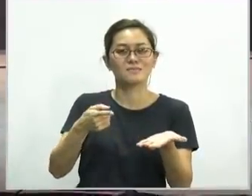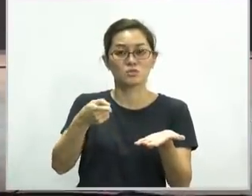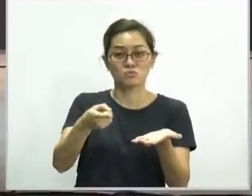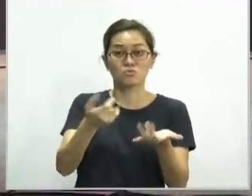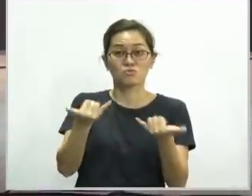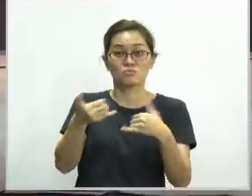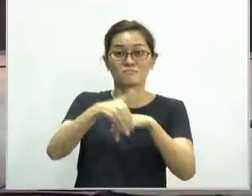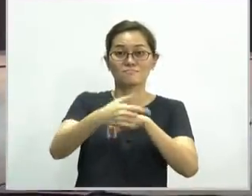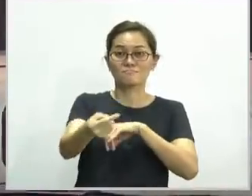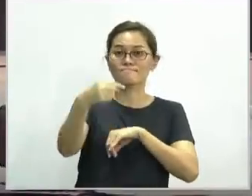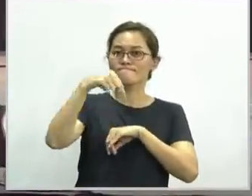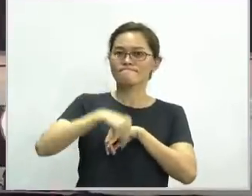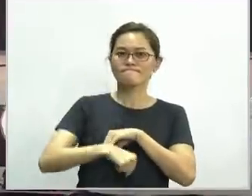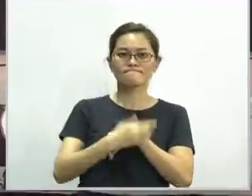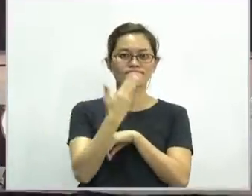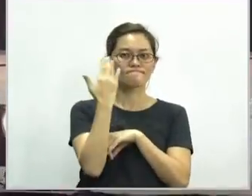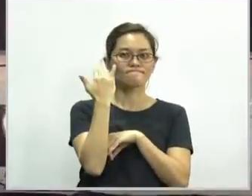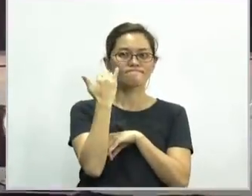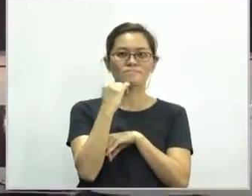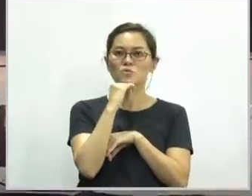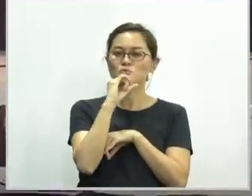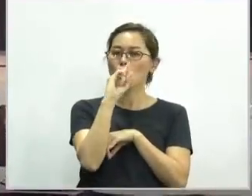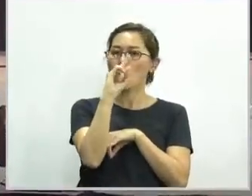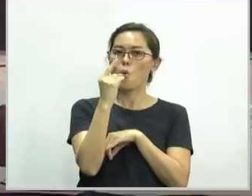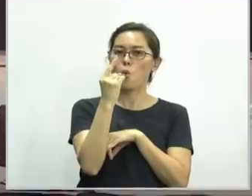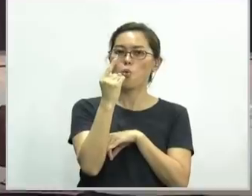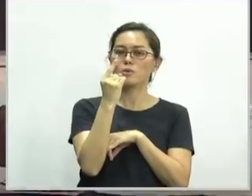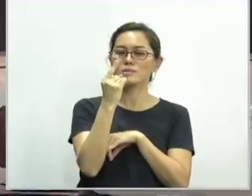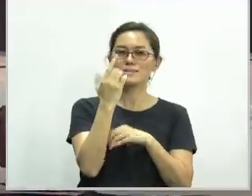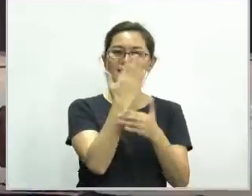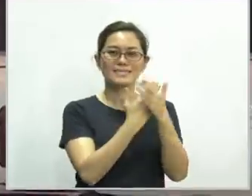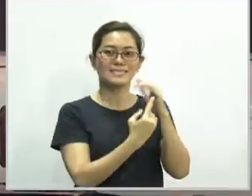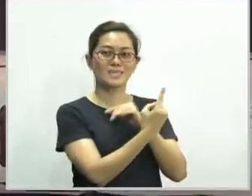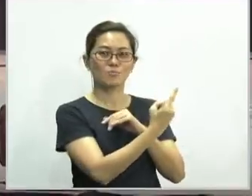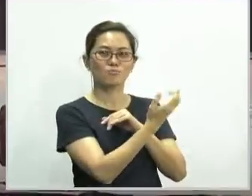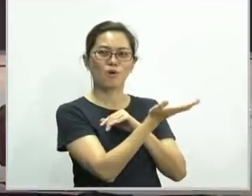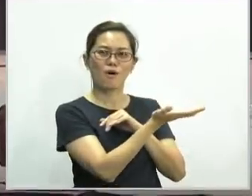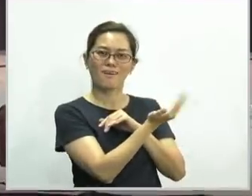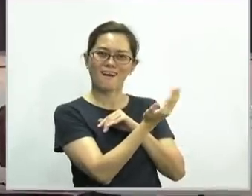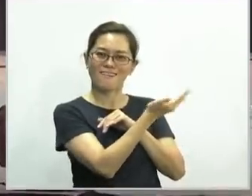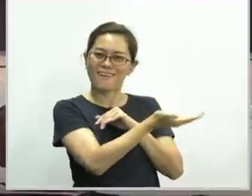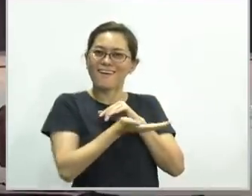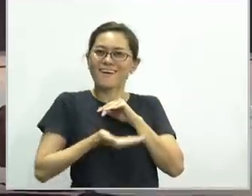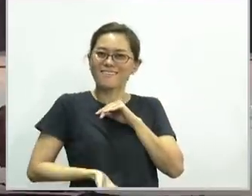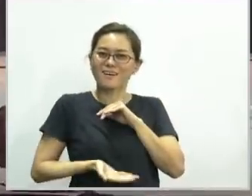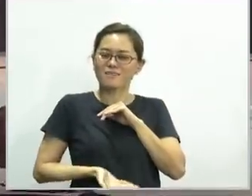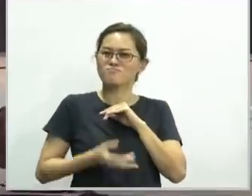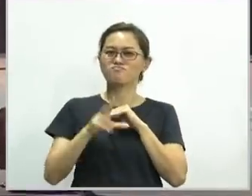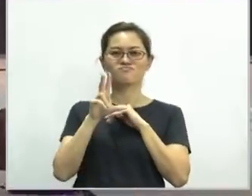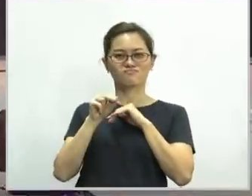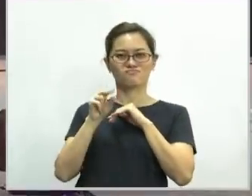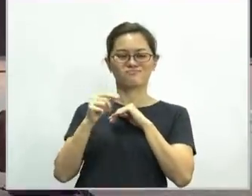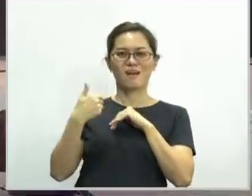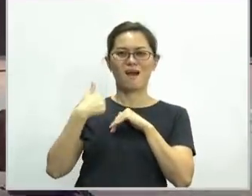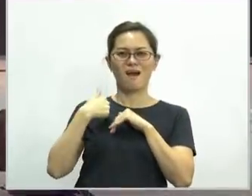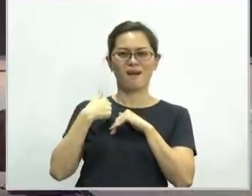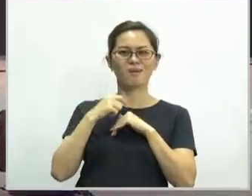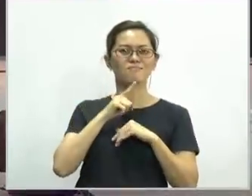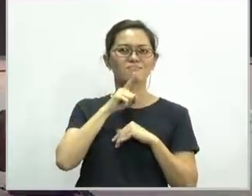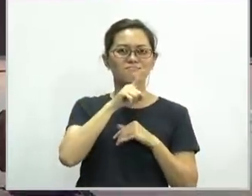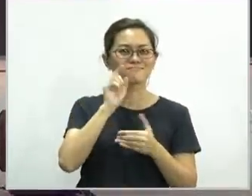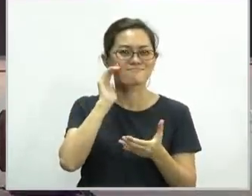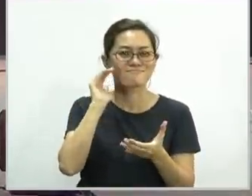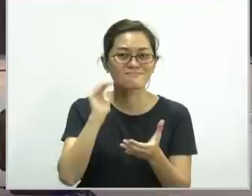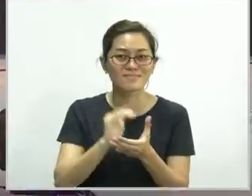tonight because it's not just an invitation from someone, but I truly believe that